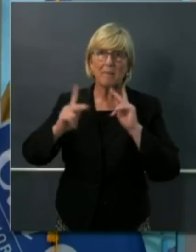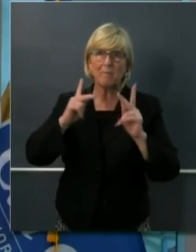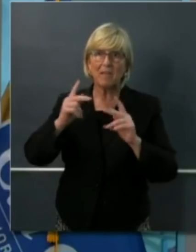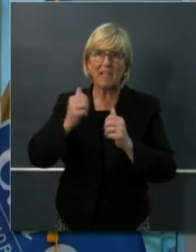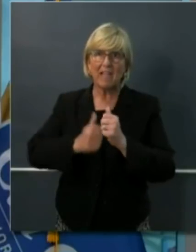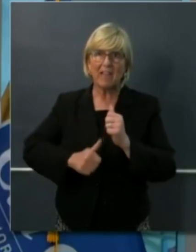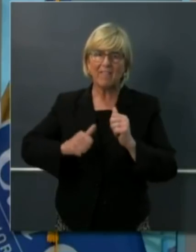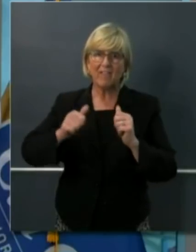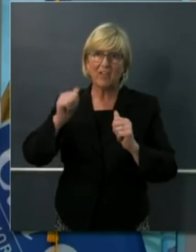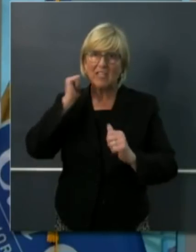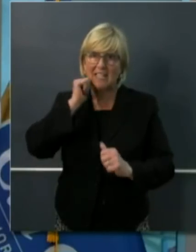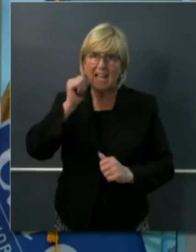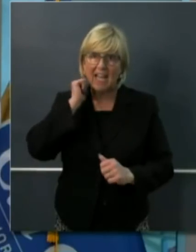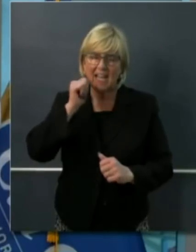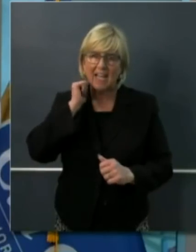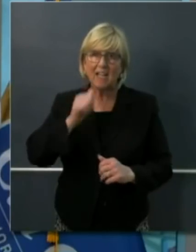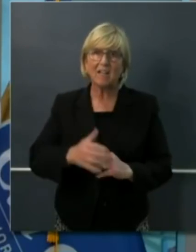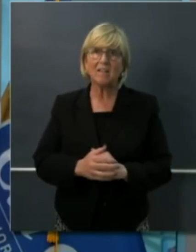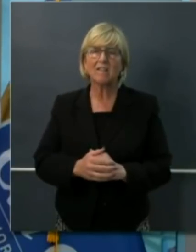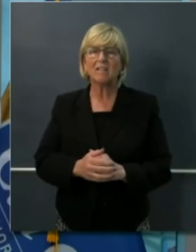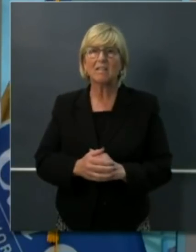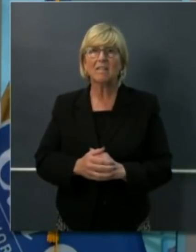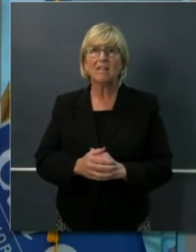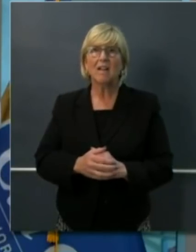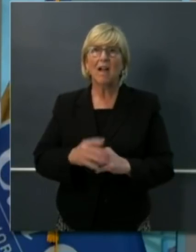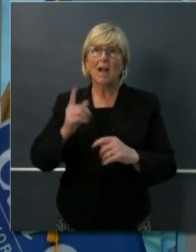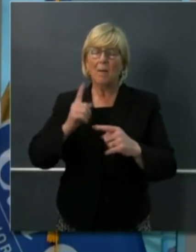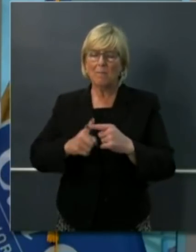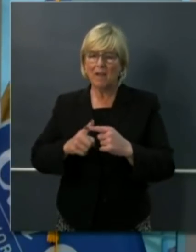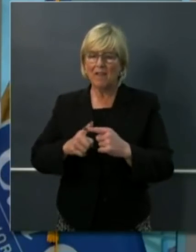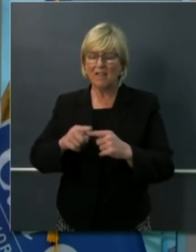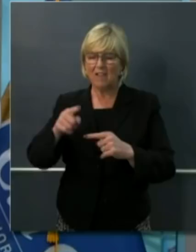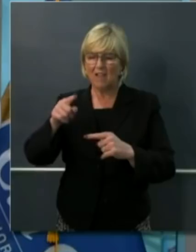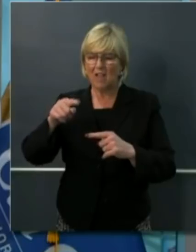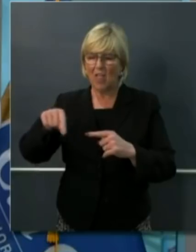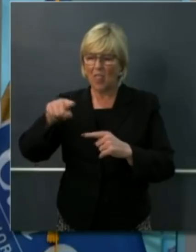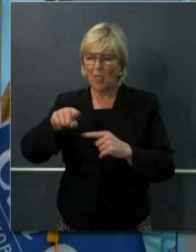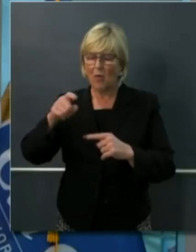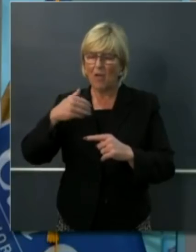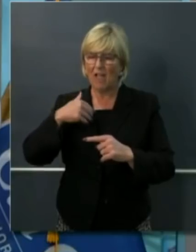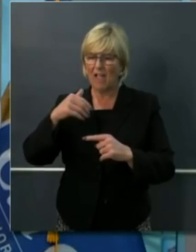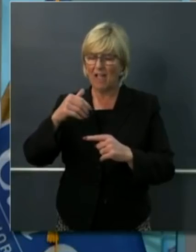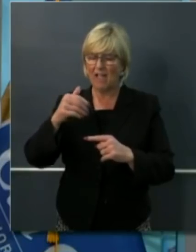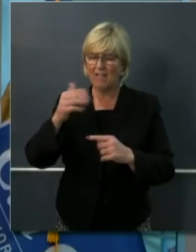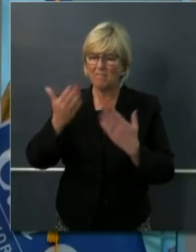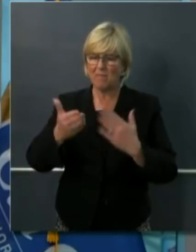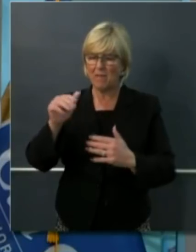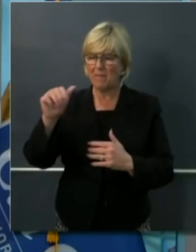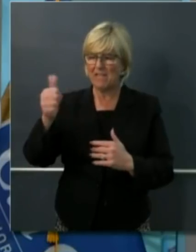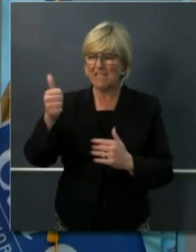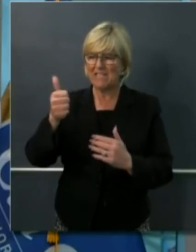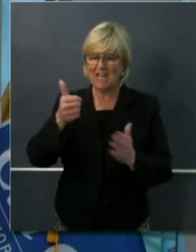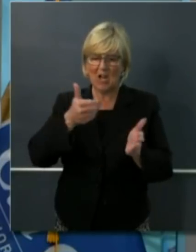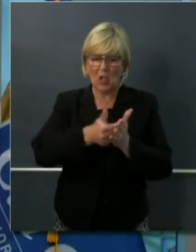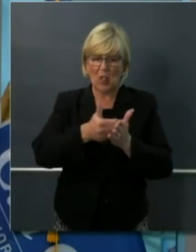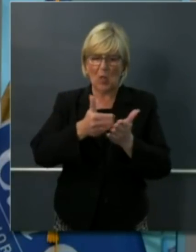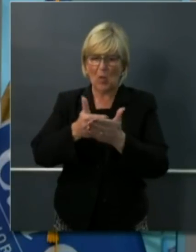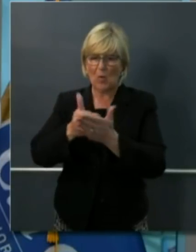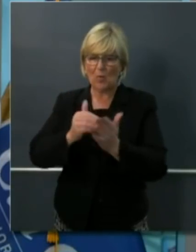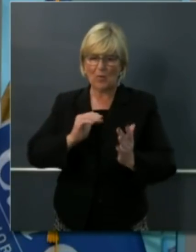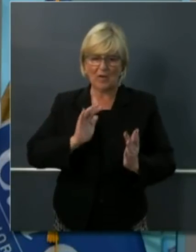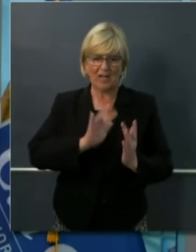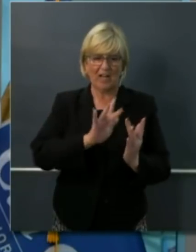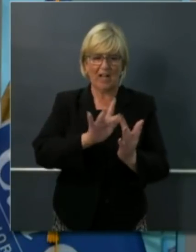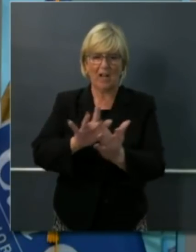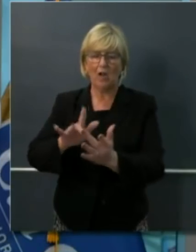on average, each of those has 10 close contacts, that we need to create the capacity to test nearly